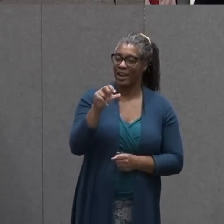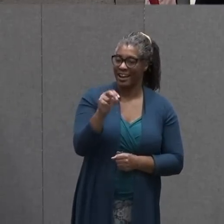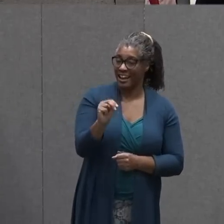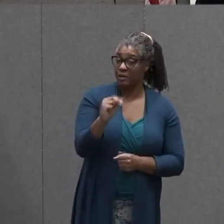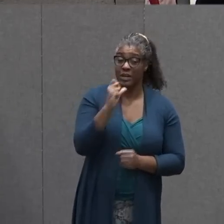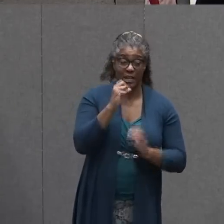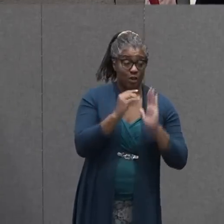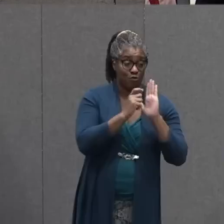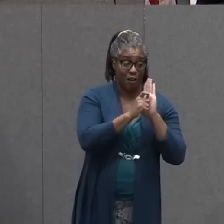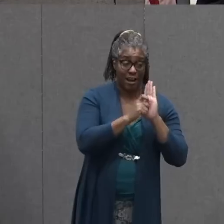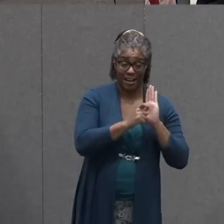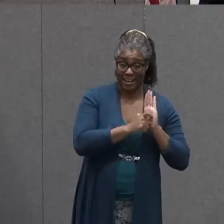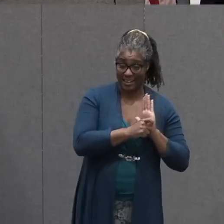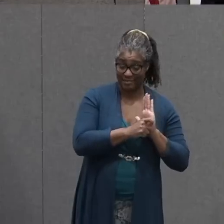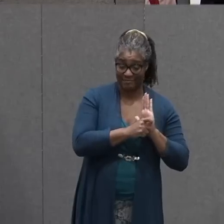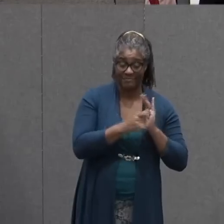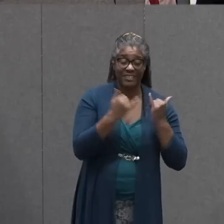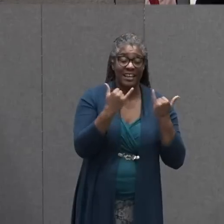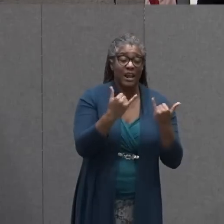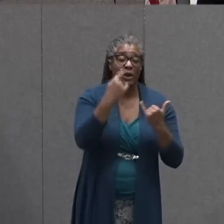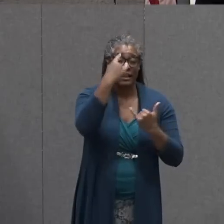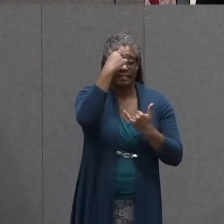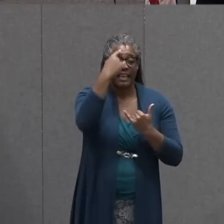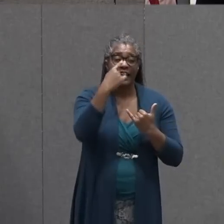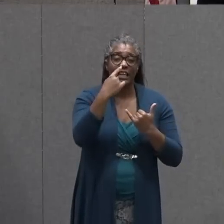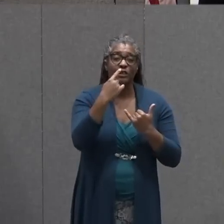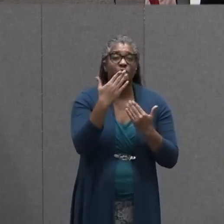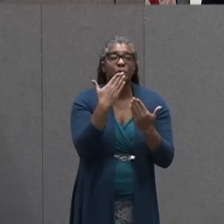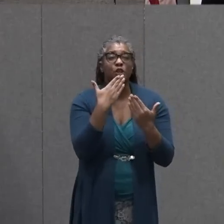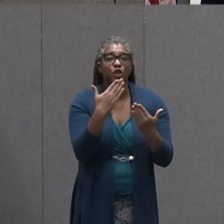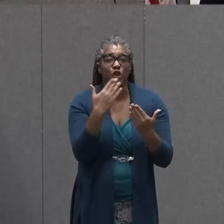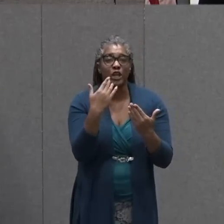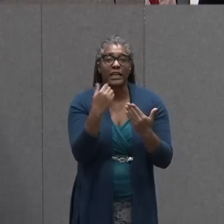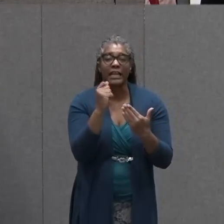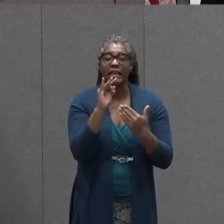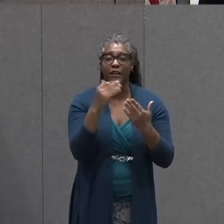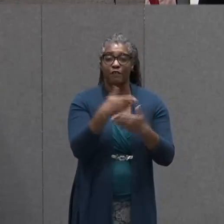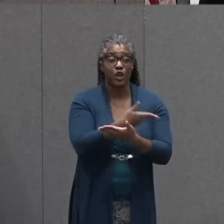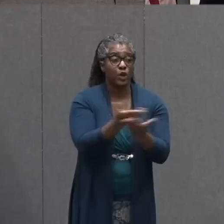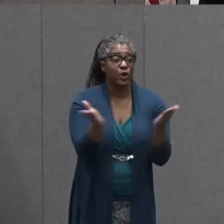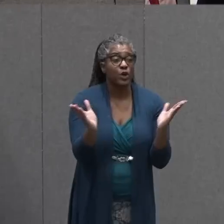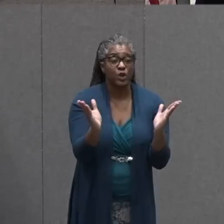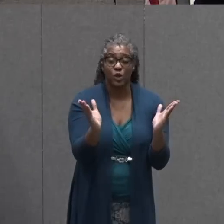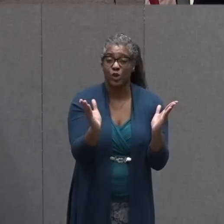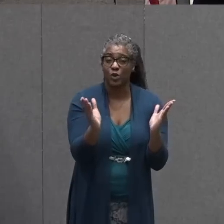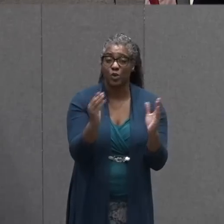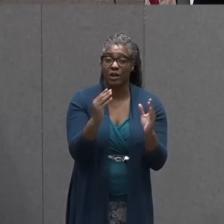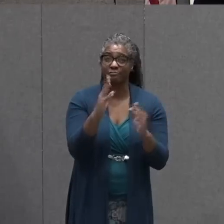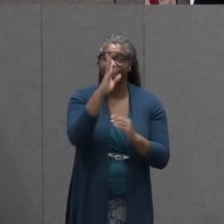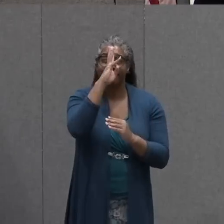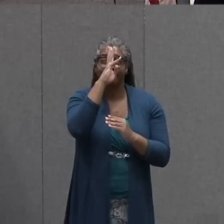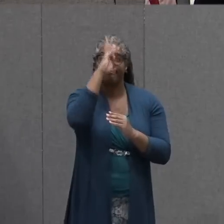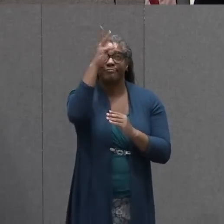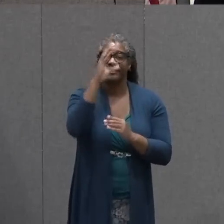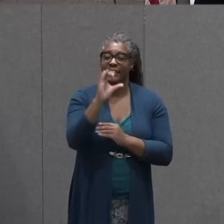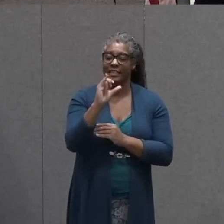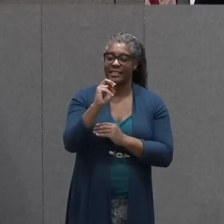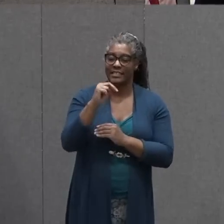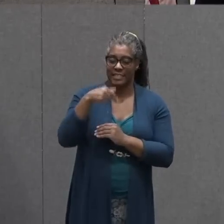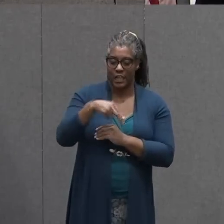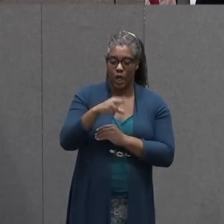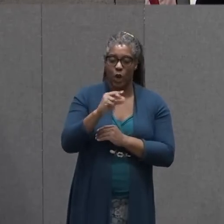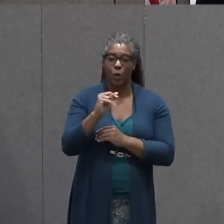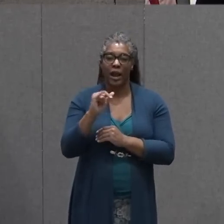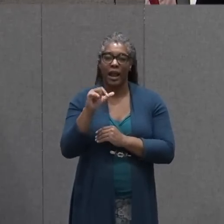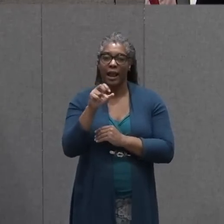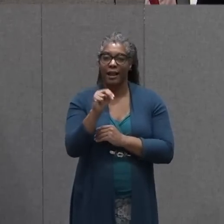out there to make one up with your parents, with your brother and sister, a family member. Yeah. I was watching some of the